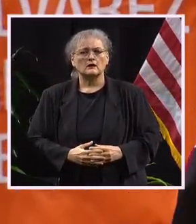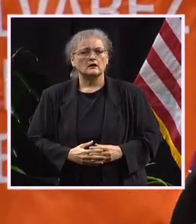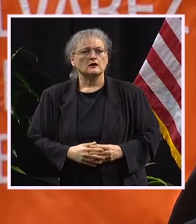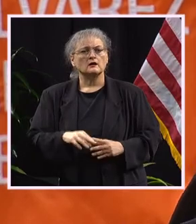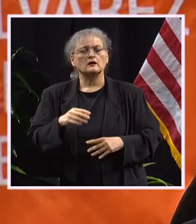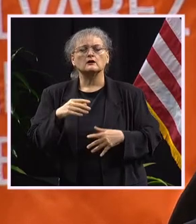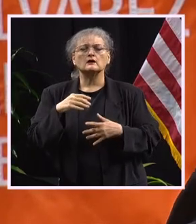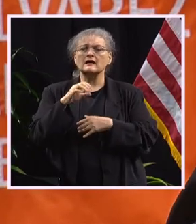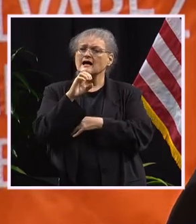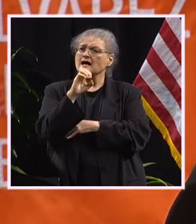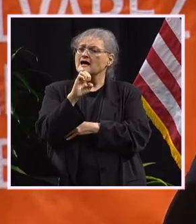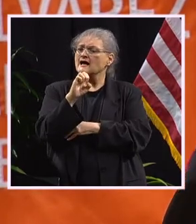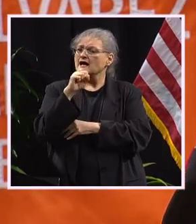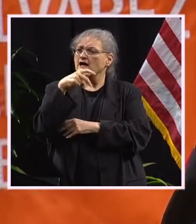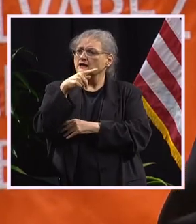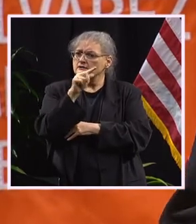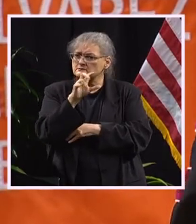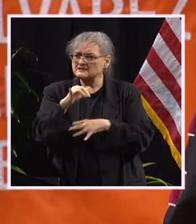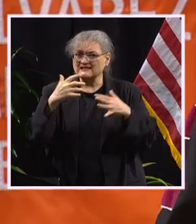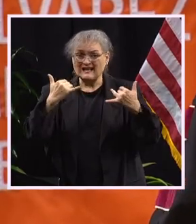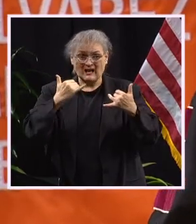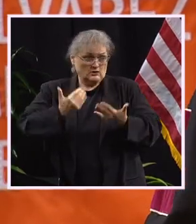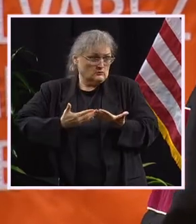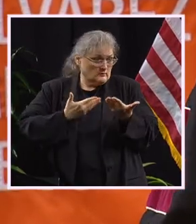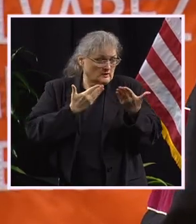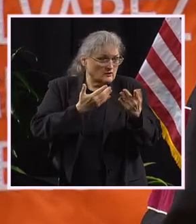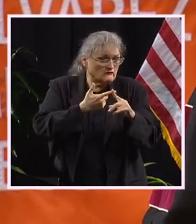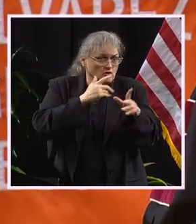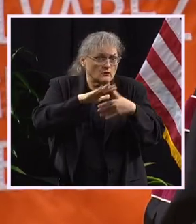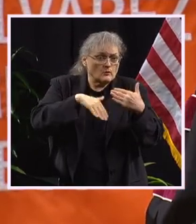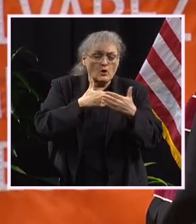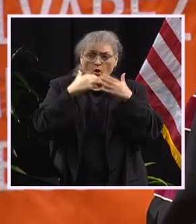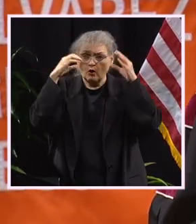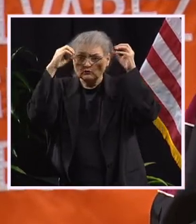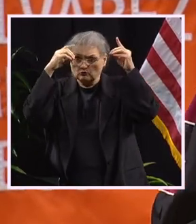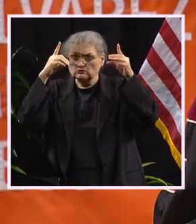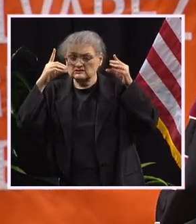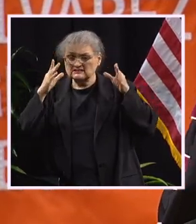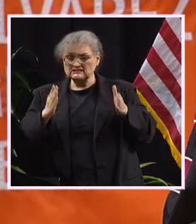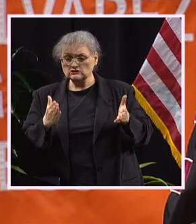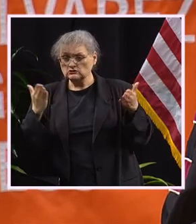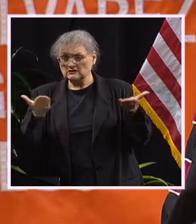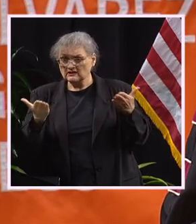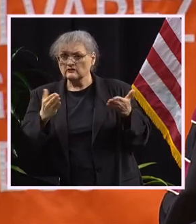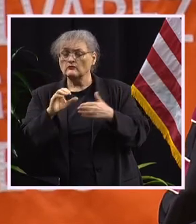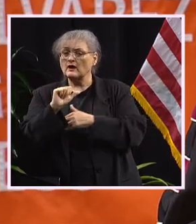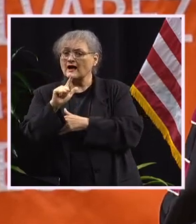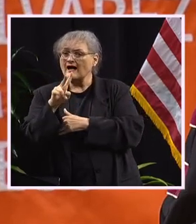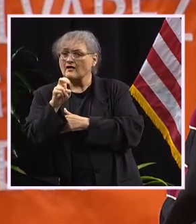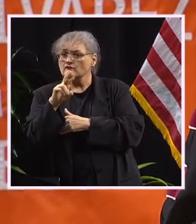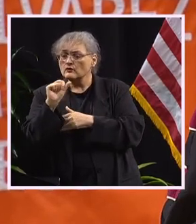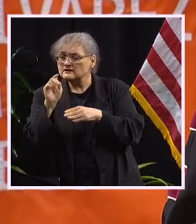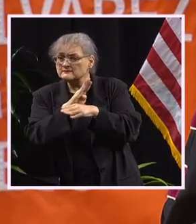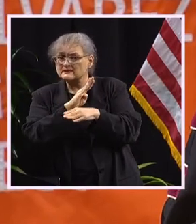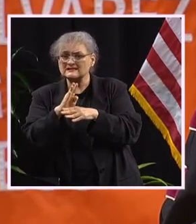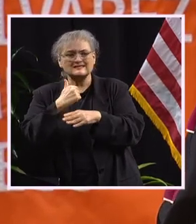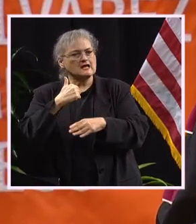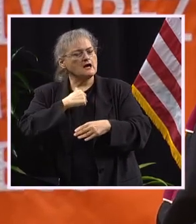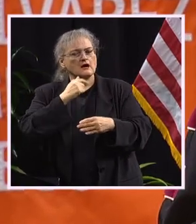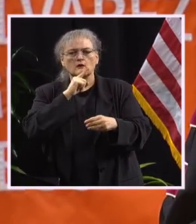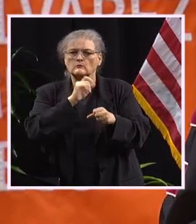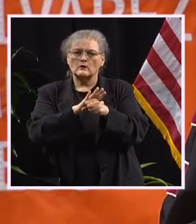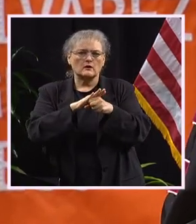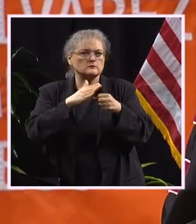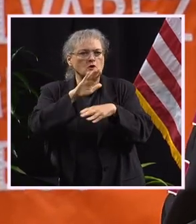Provost Espy, upon the recommendation of the faculty of the Alvarez College of Business, I certify to you that the candidates